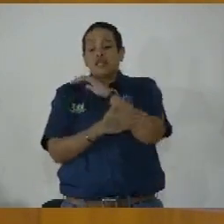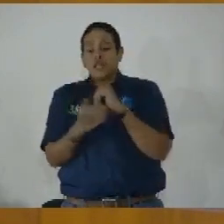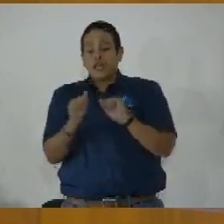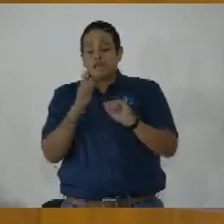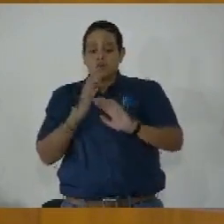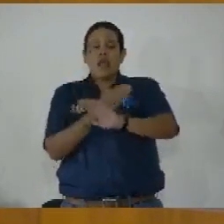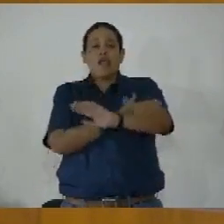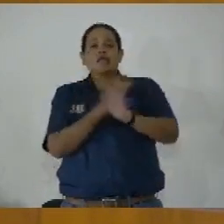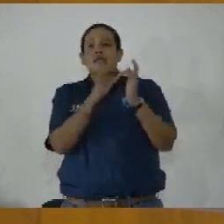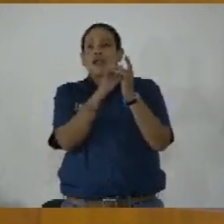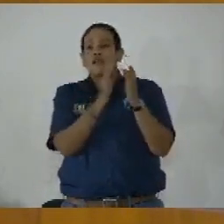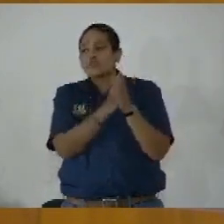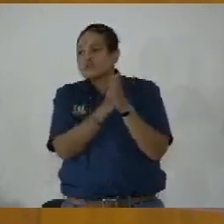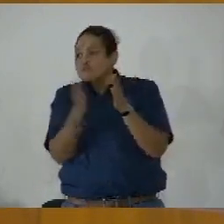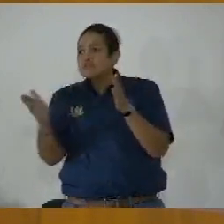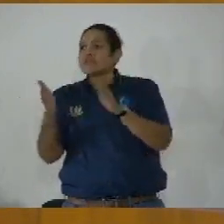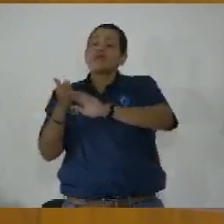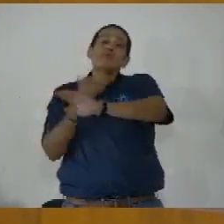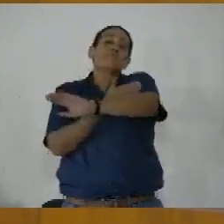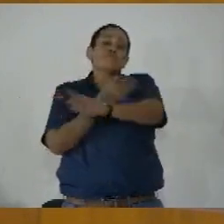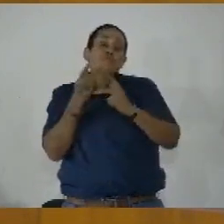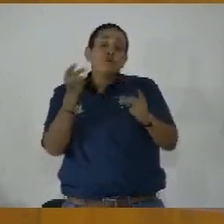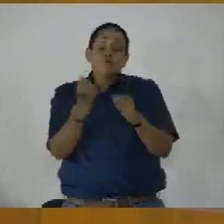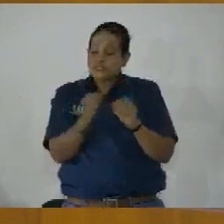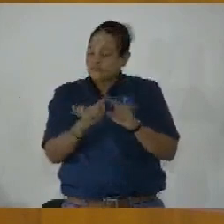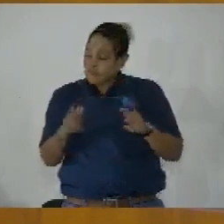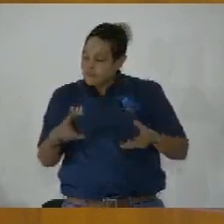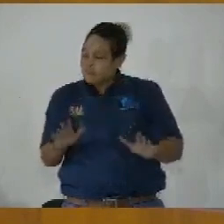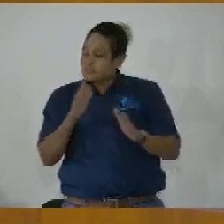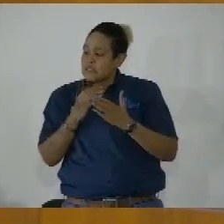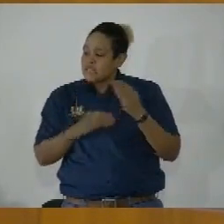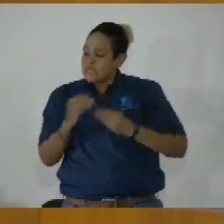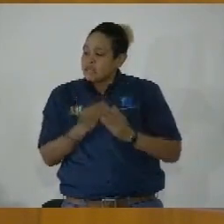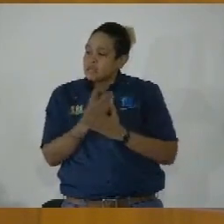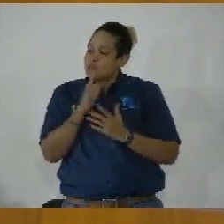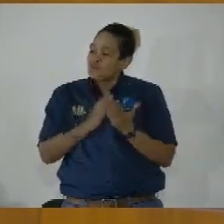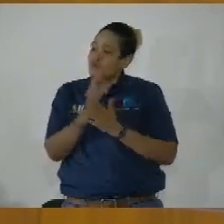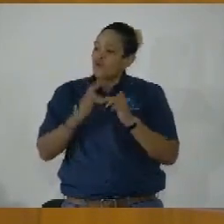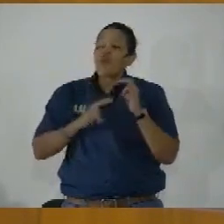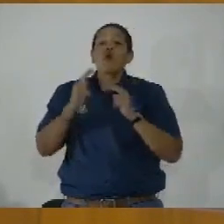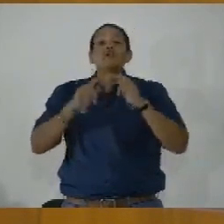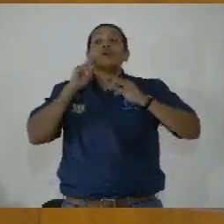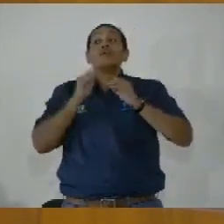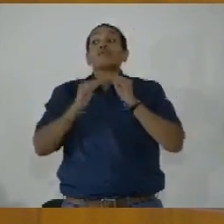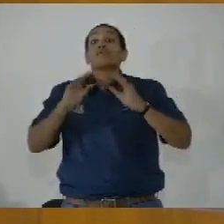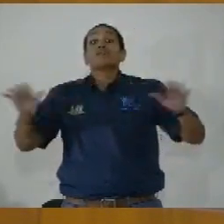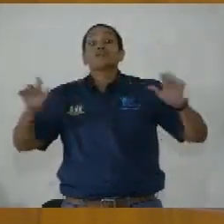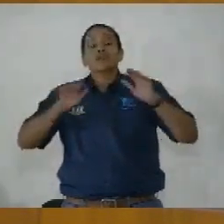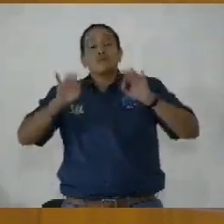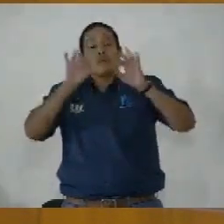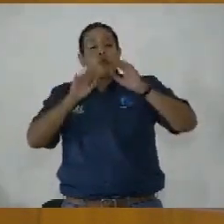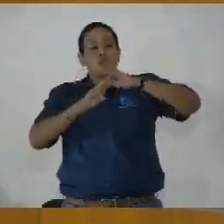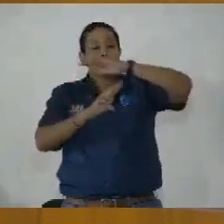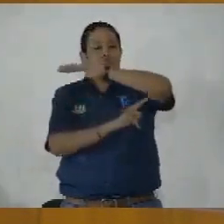enhance connectivity, improve public safety, and facilitate economic growth by constructing and rehabilitating key bridges across